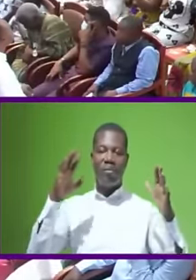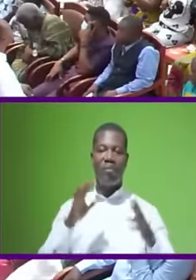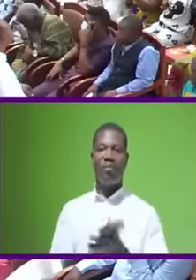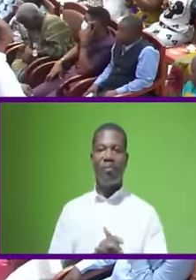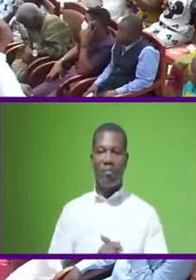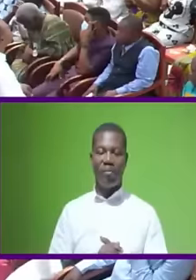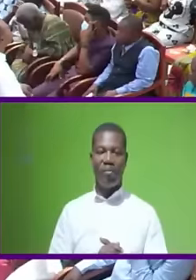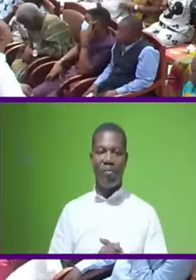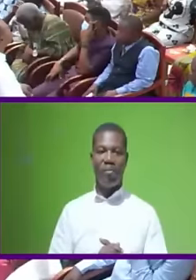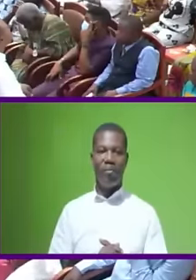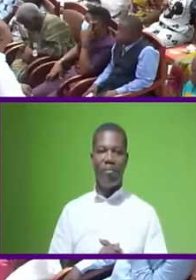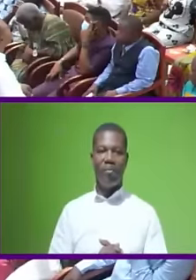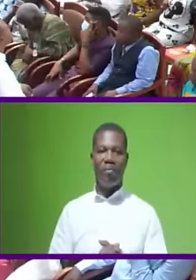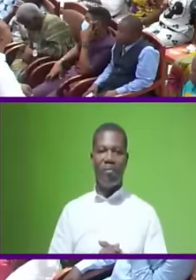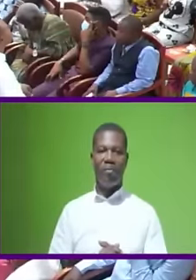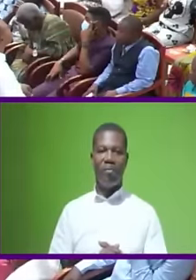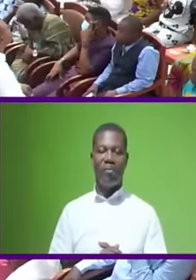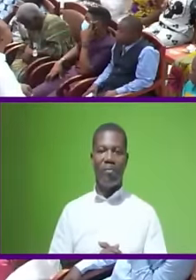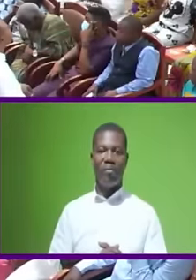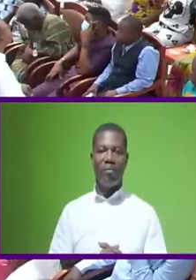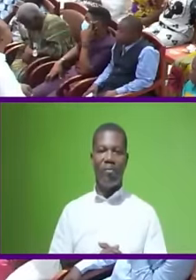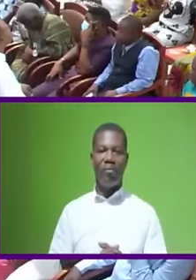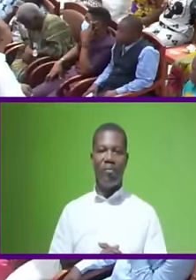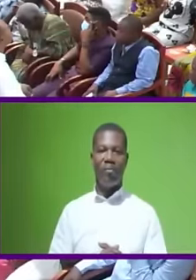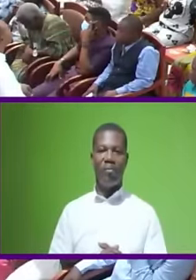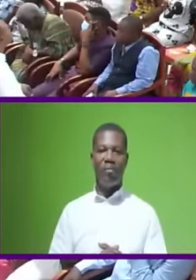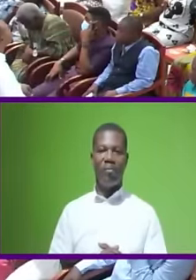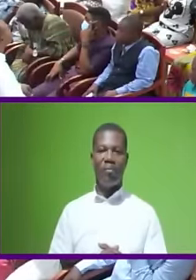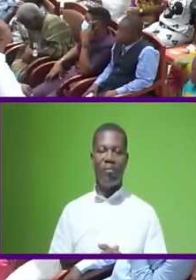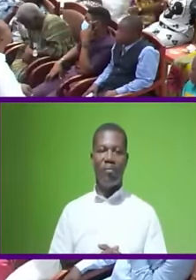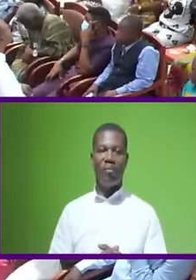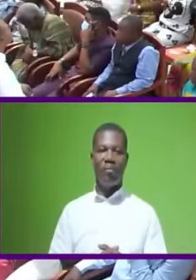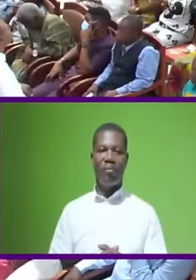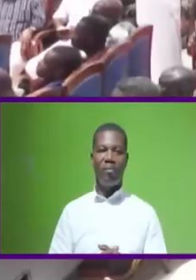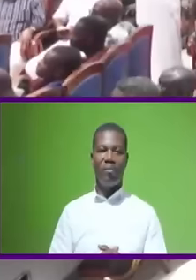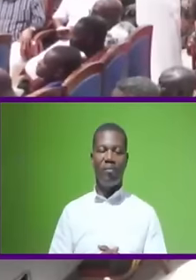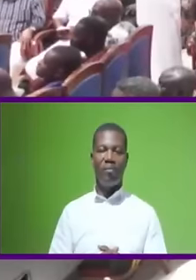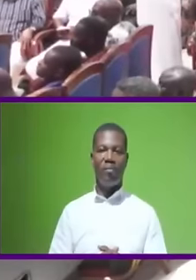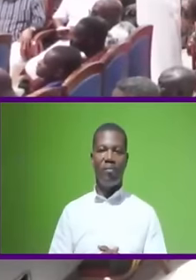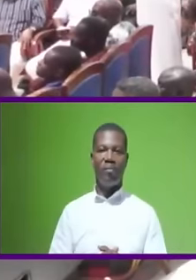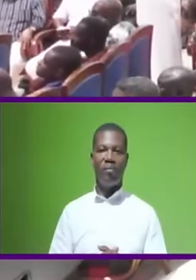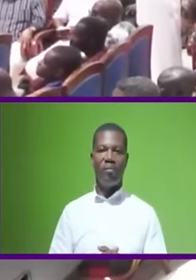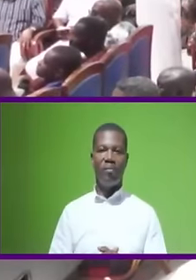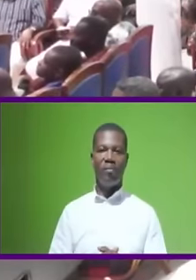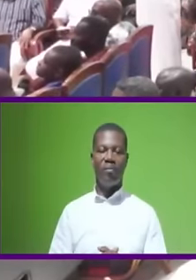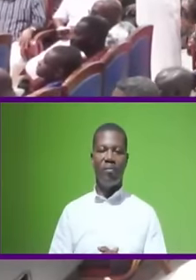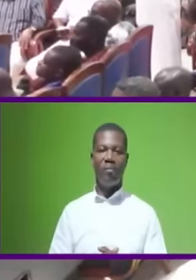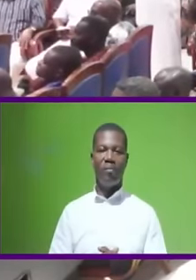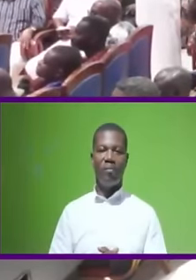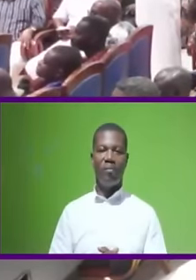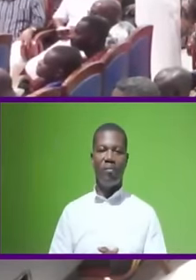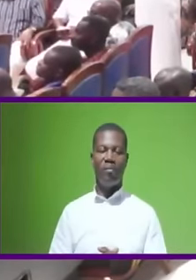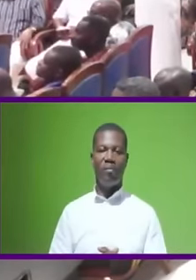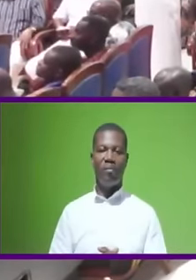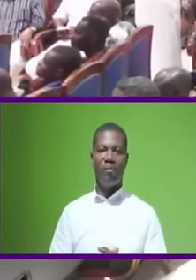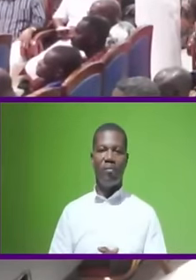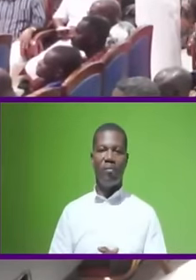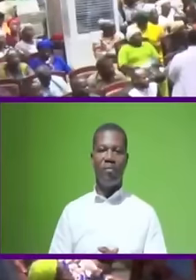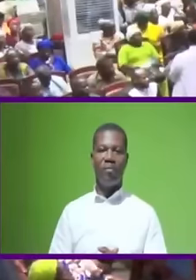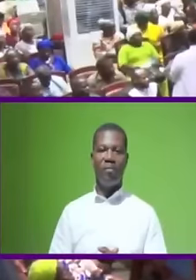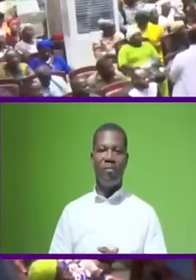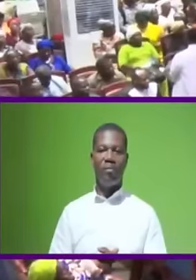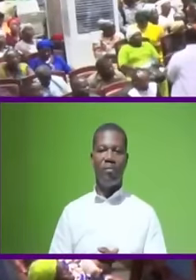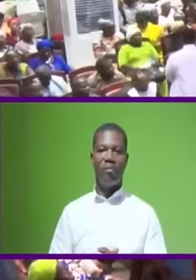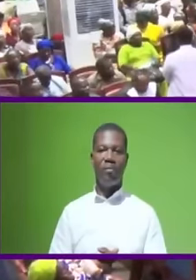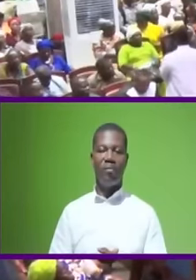So this isn't $1 million. We are talking of a huge money that if you should add some test what to it, you can even